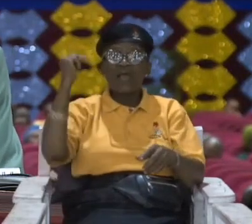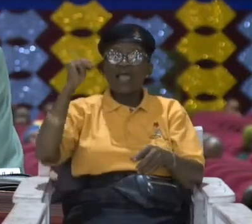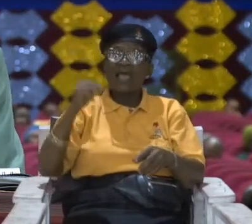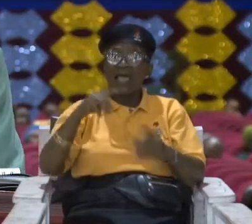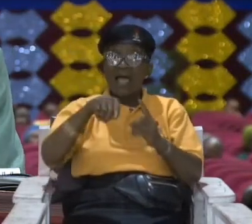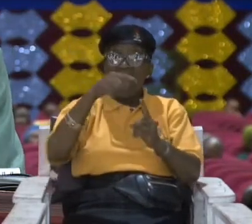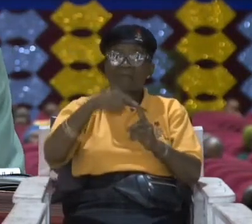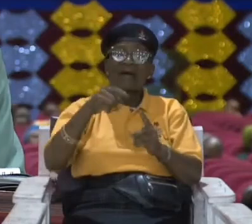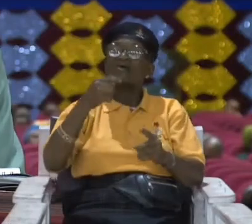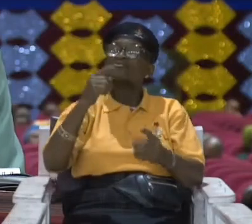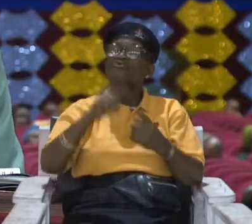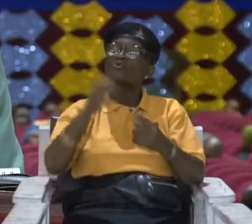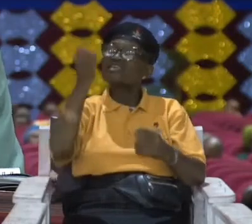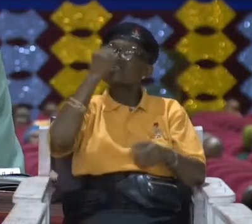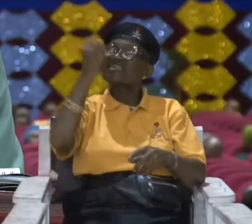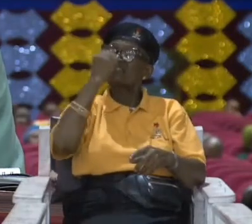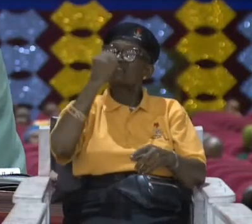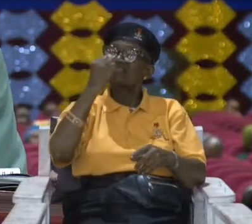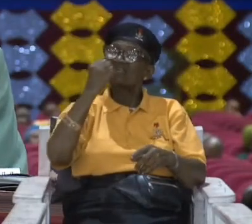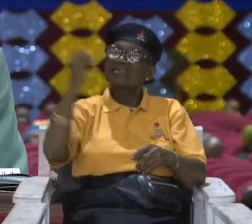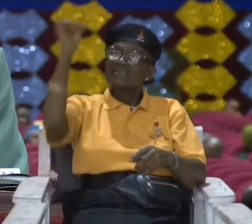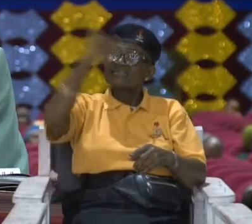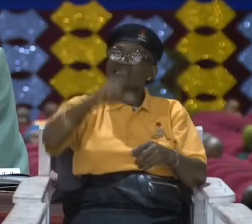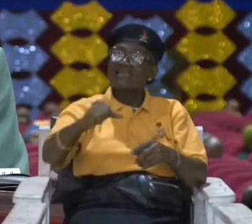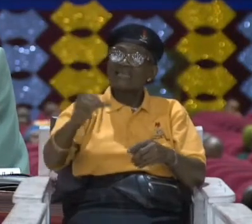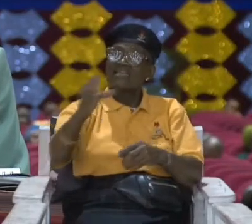he took bread.